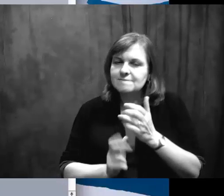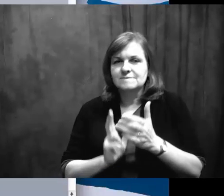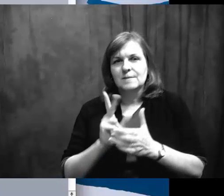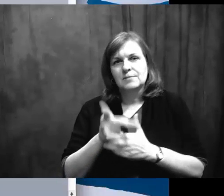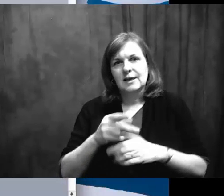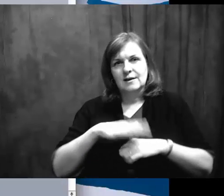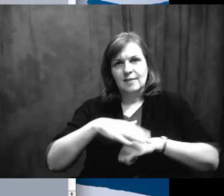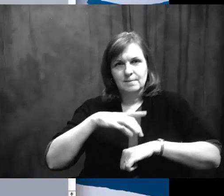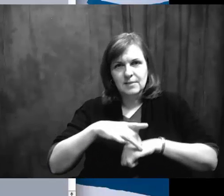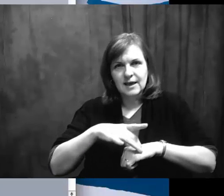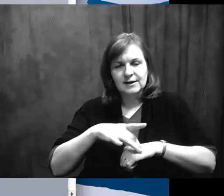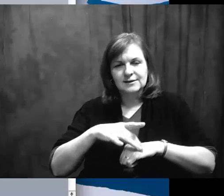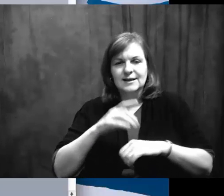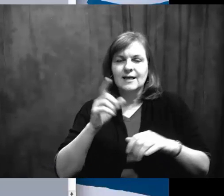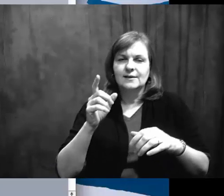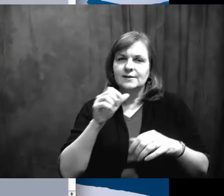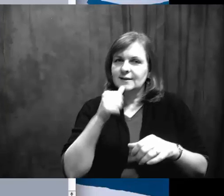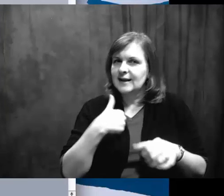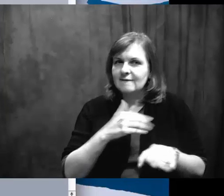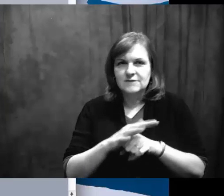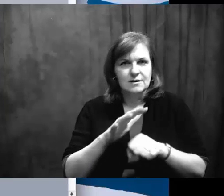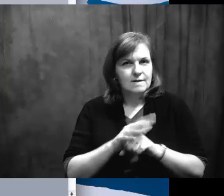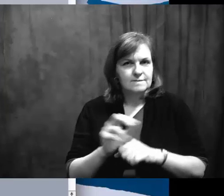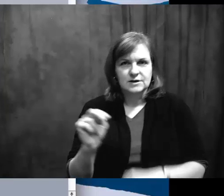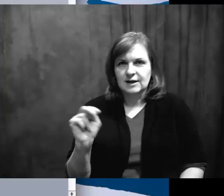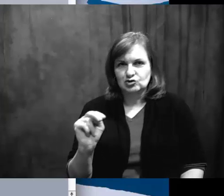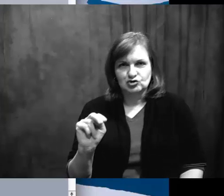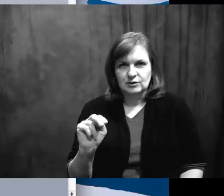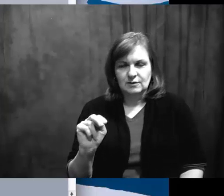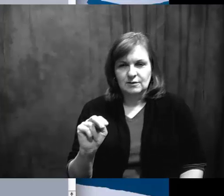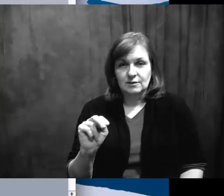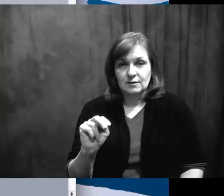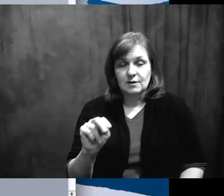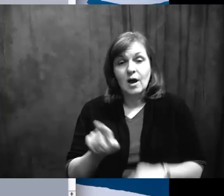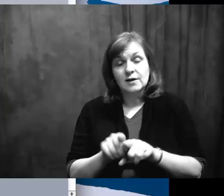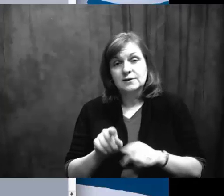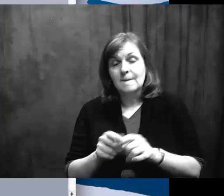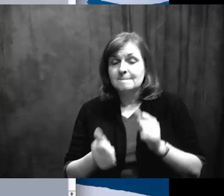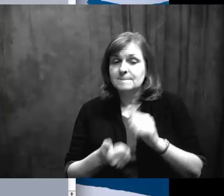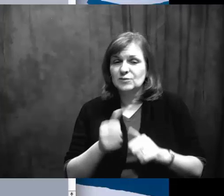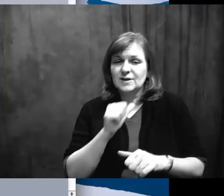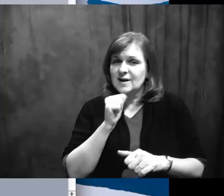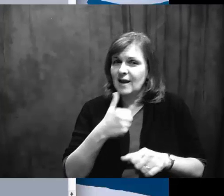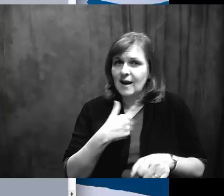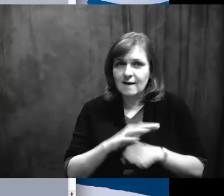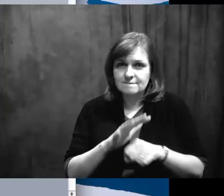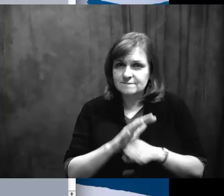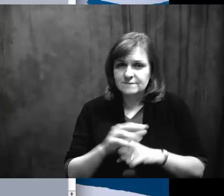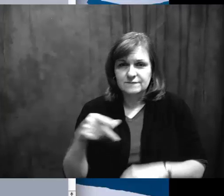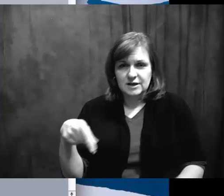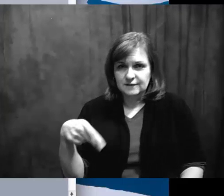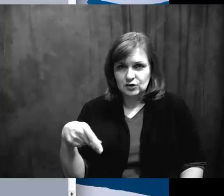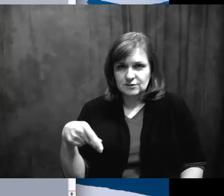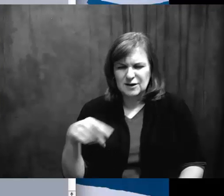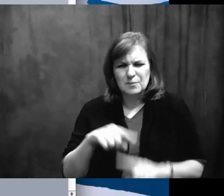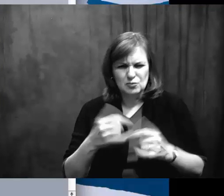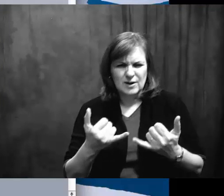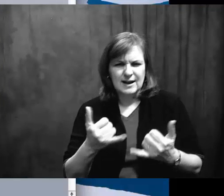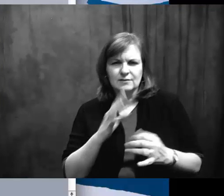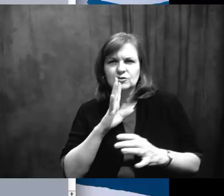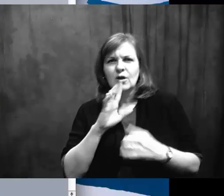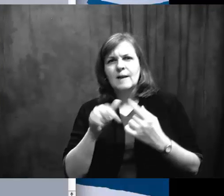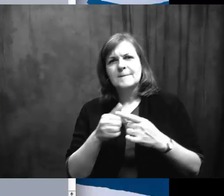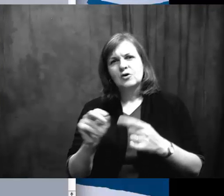Nearly every plant on this planet has nitrogen deficiency. Most also have phosphorus. But focusing